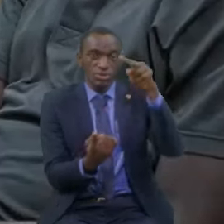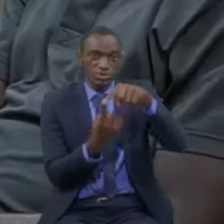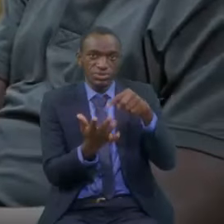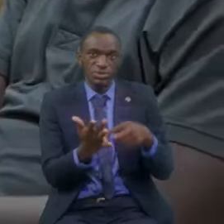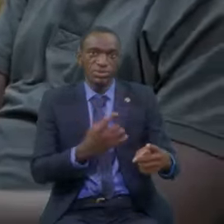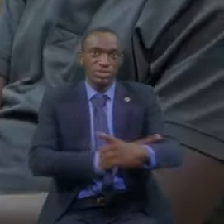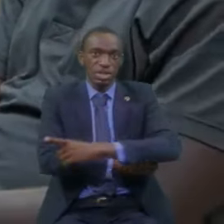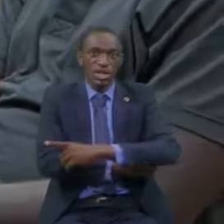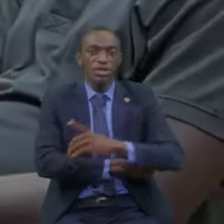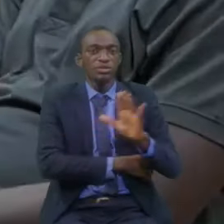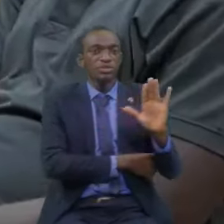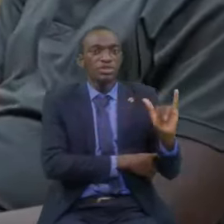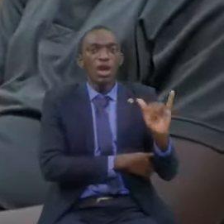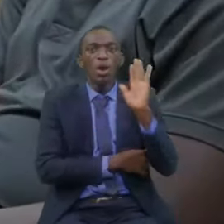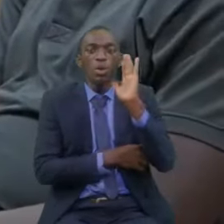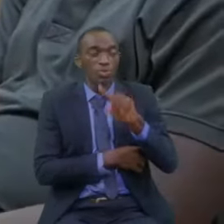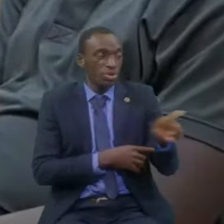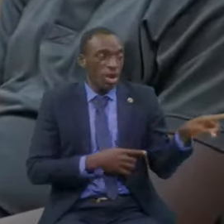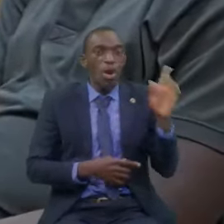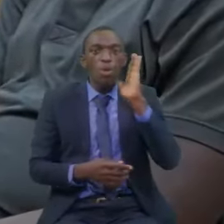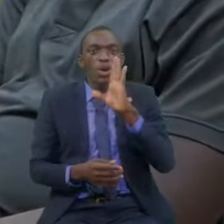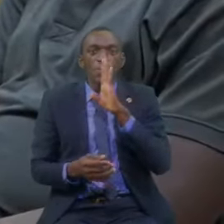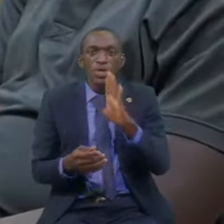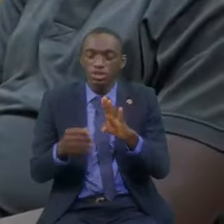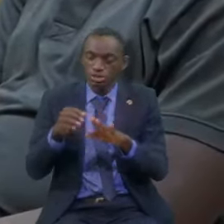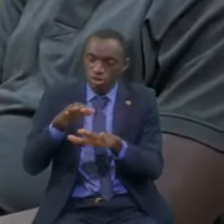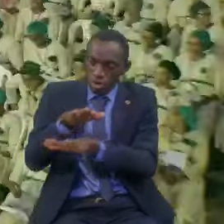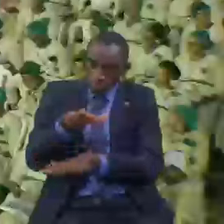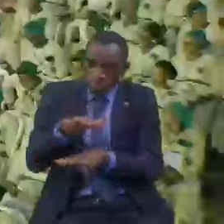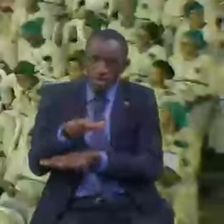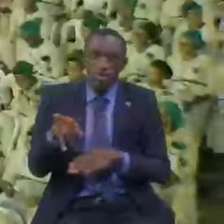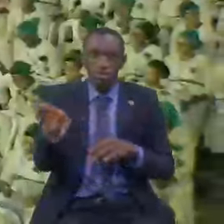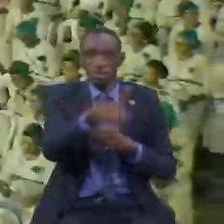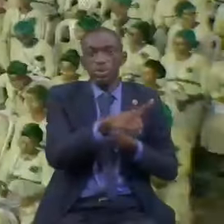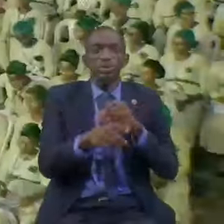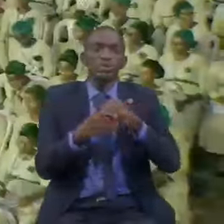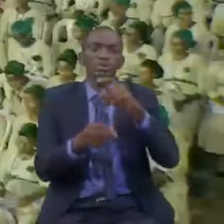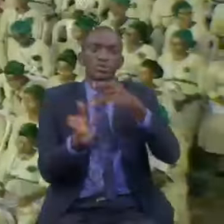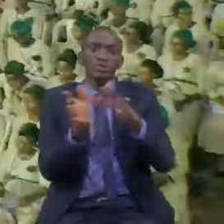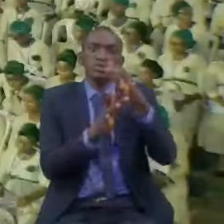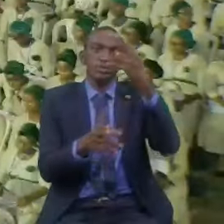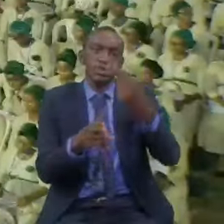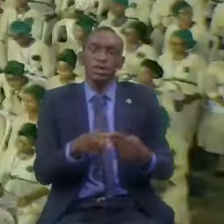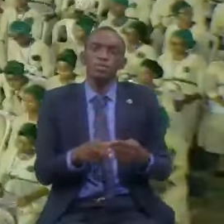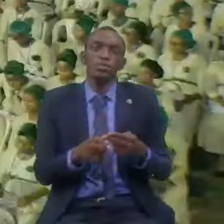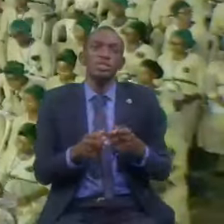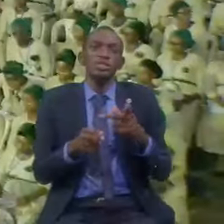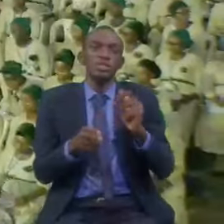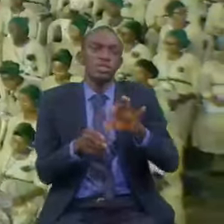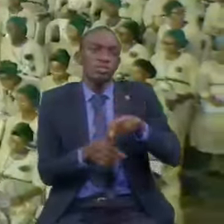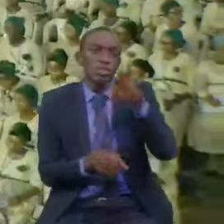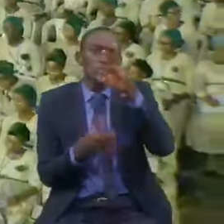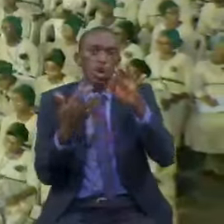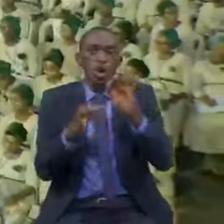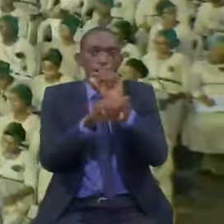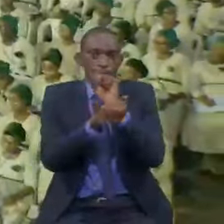us, subject to you in the name of Jesus tonight. The spirit of bondage will be subject